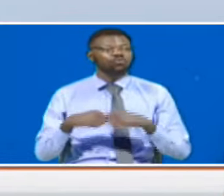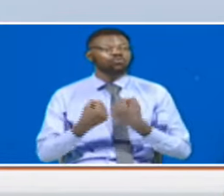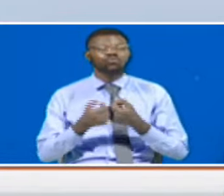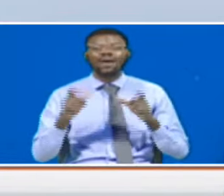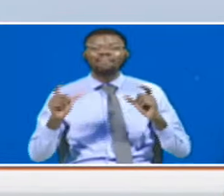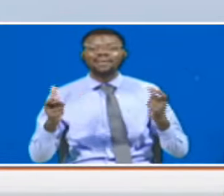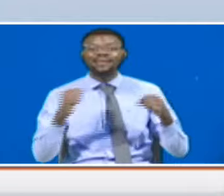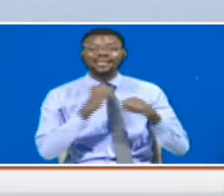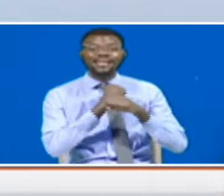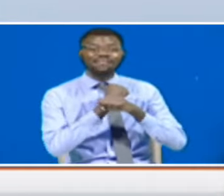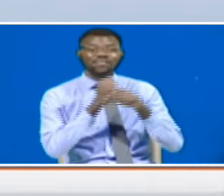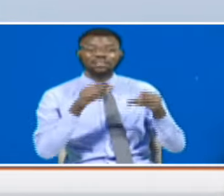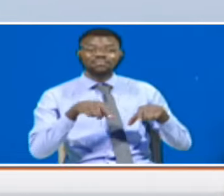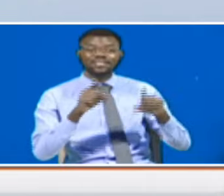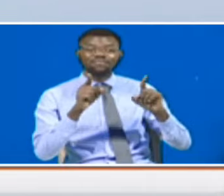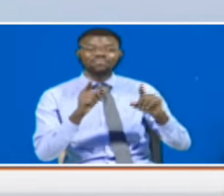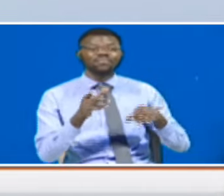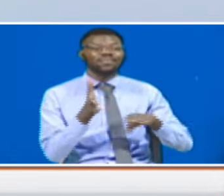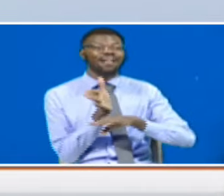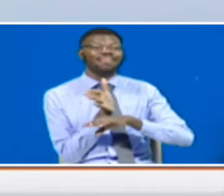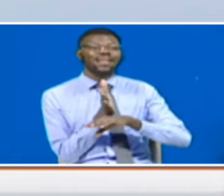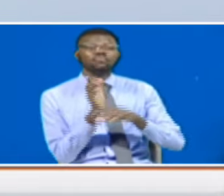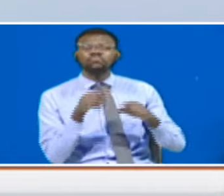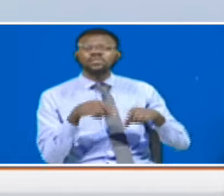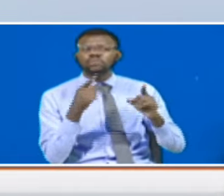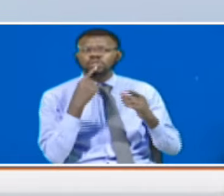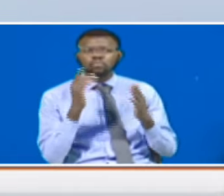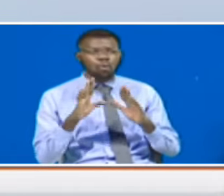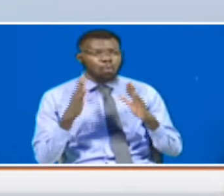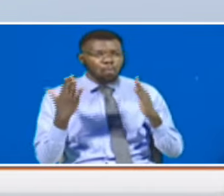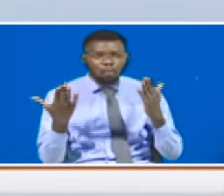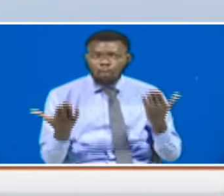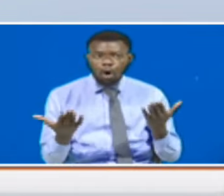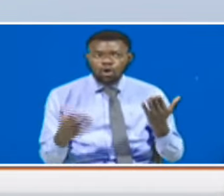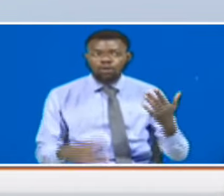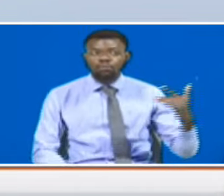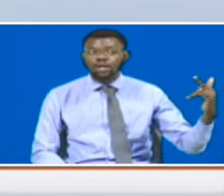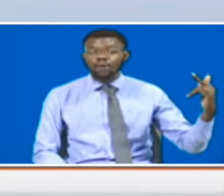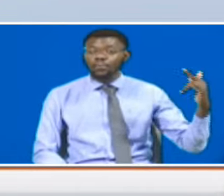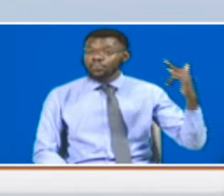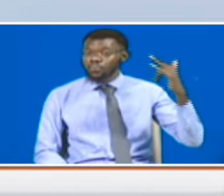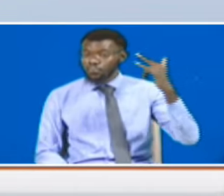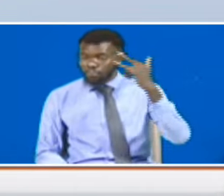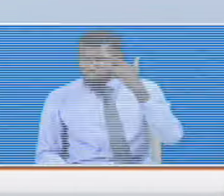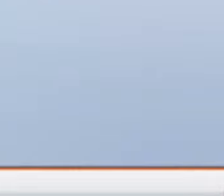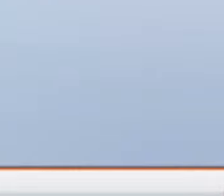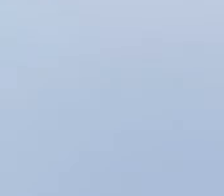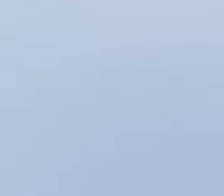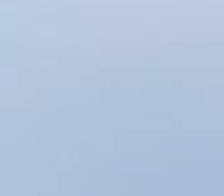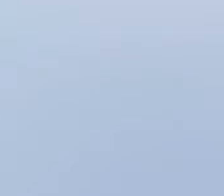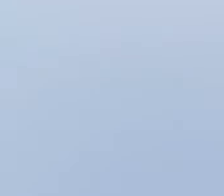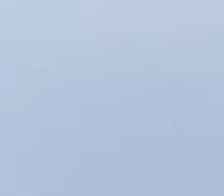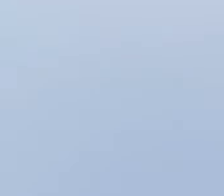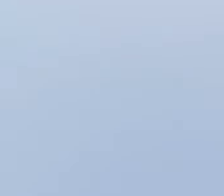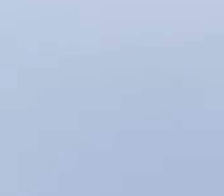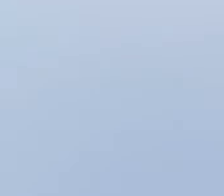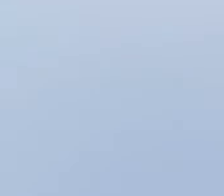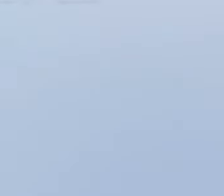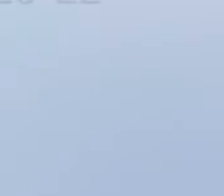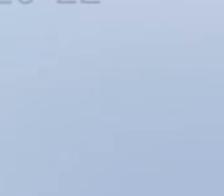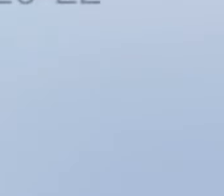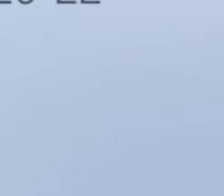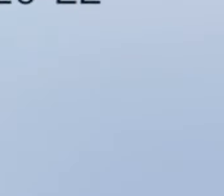Governor Sakaja on Thursday midday revealed that he was out of the country and that the senators knew about